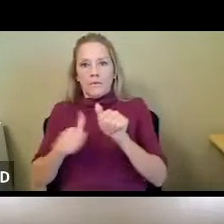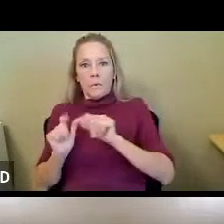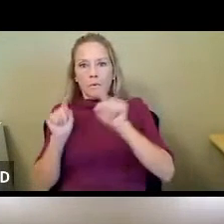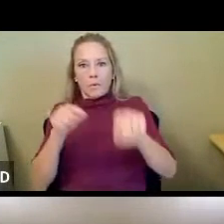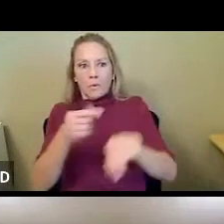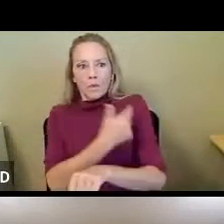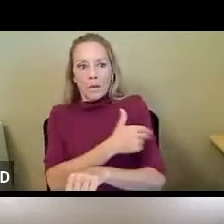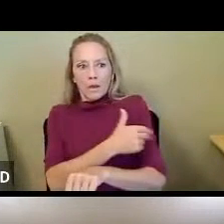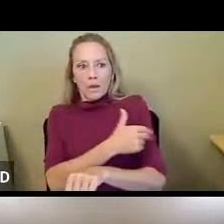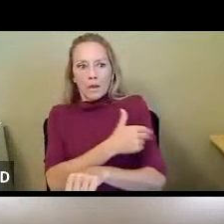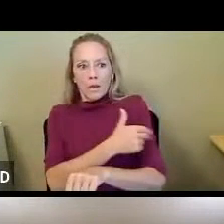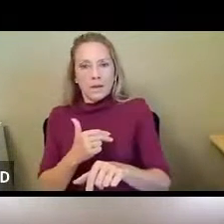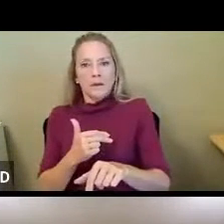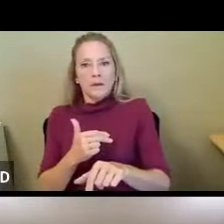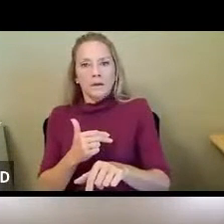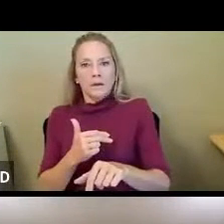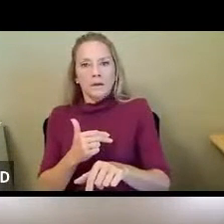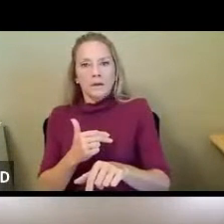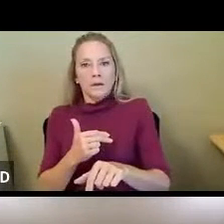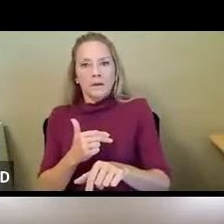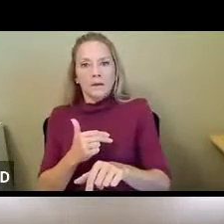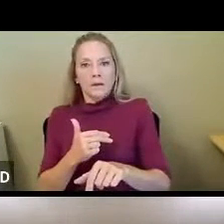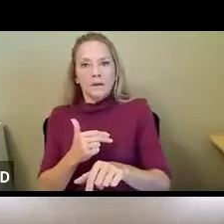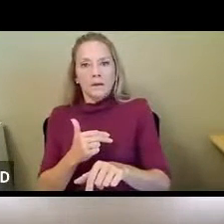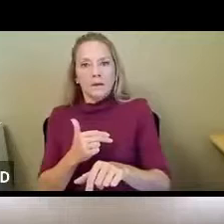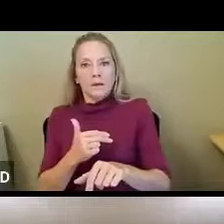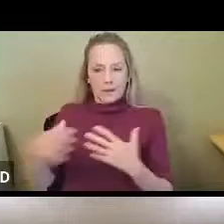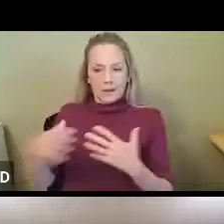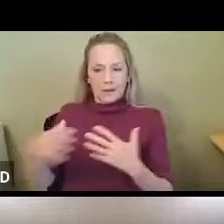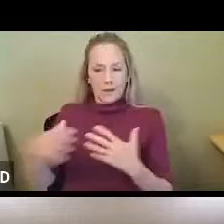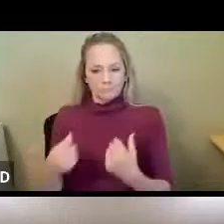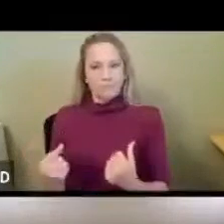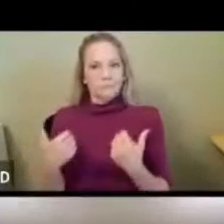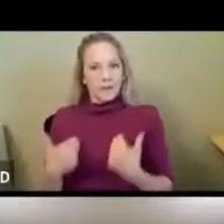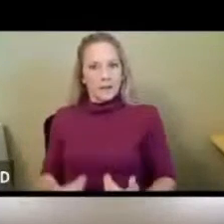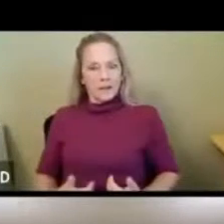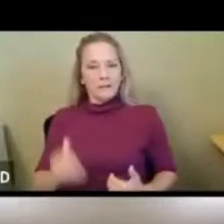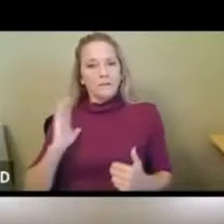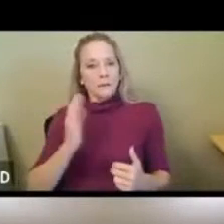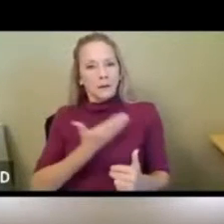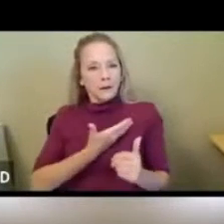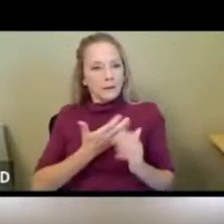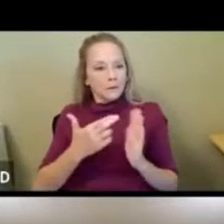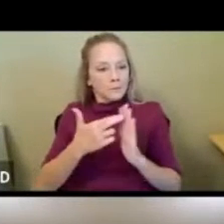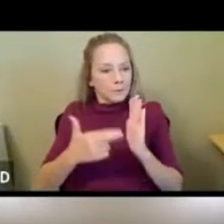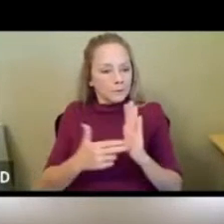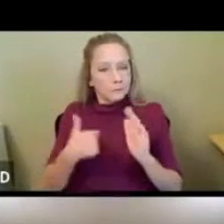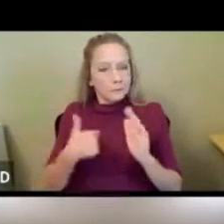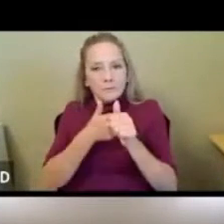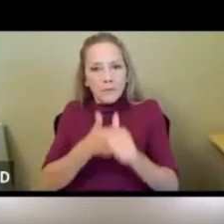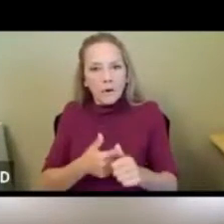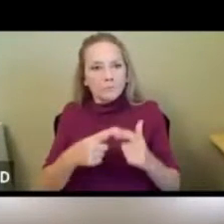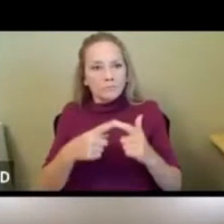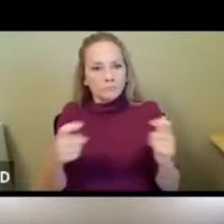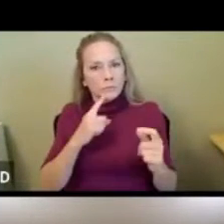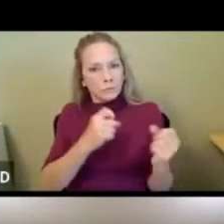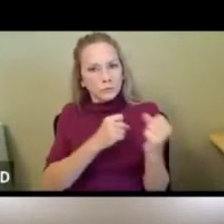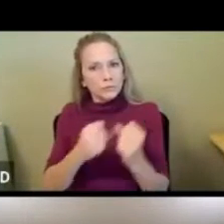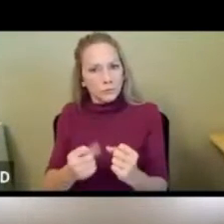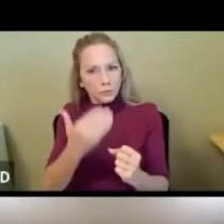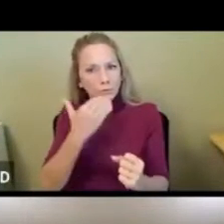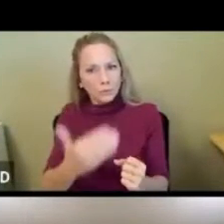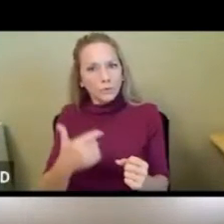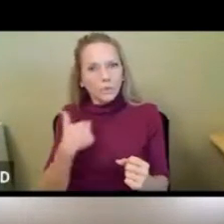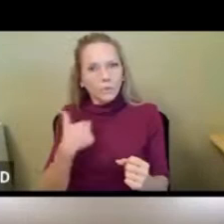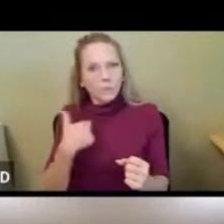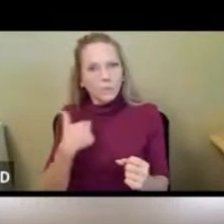other effects on people's care. And so, our protocols are strong, and we're partnering together with